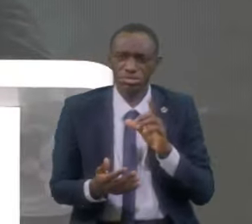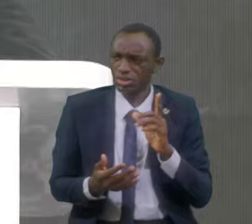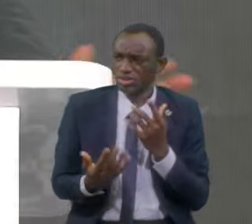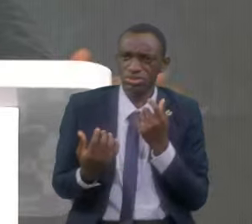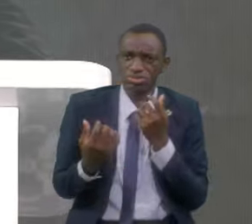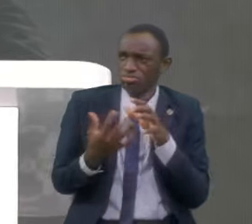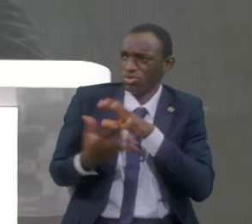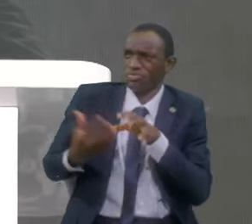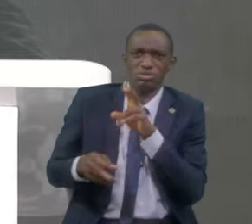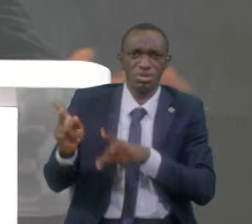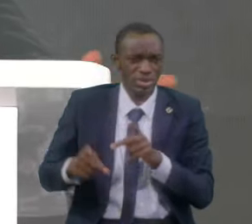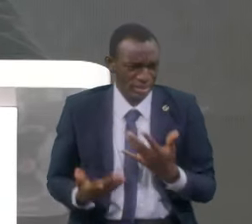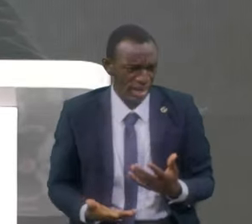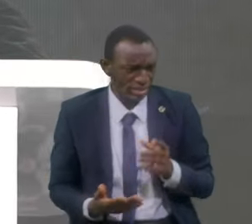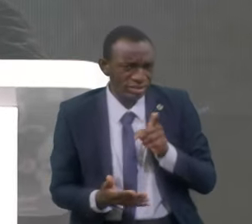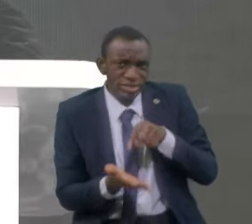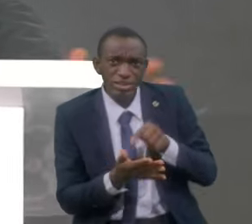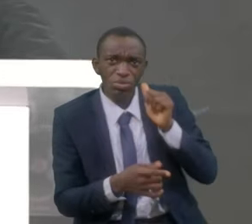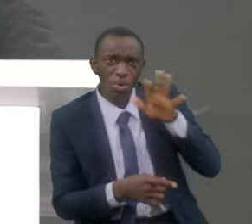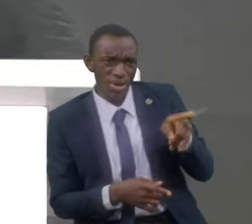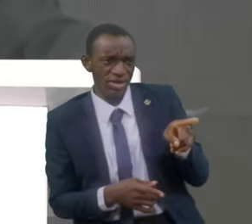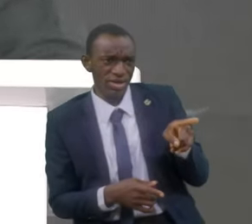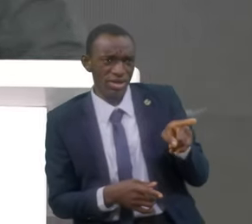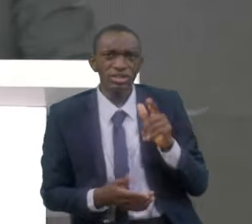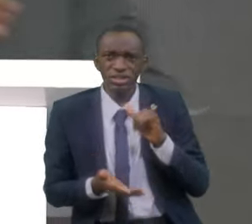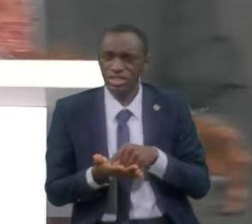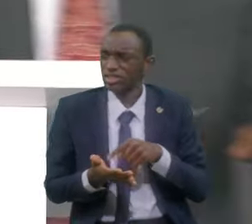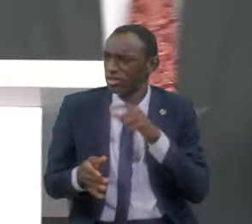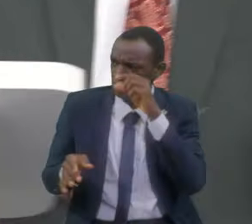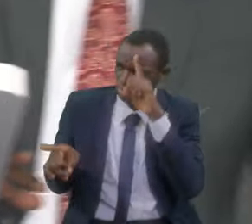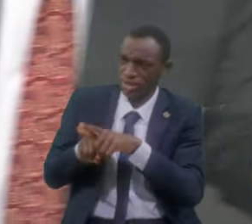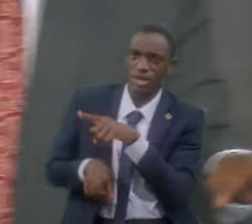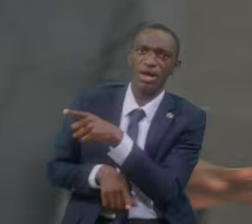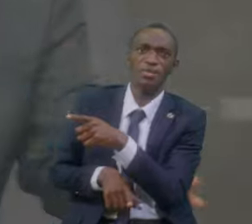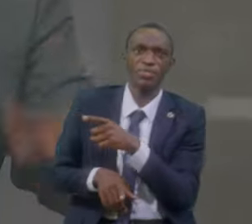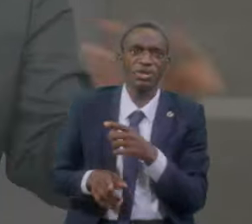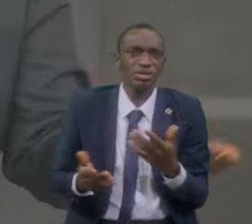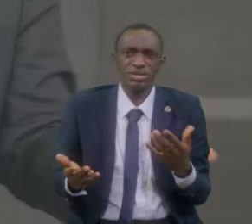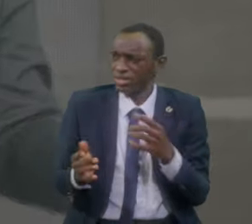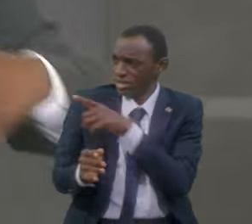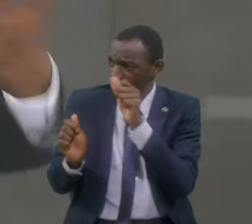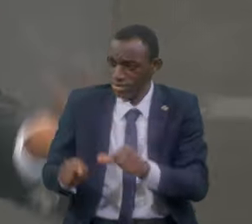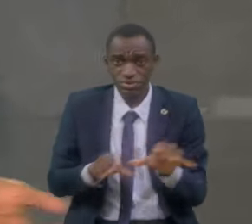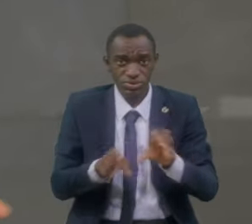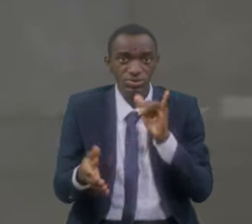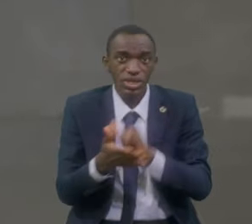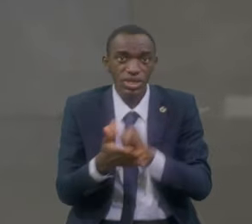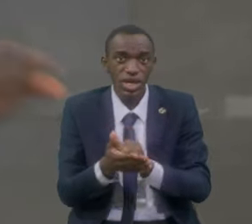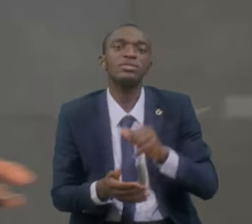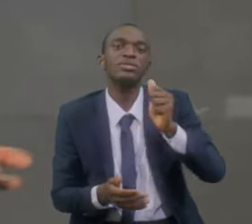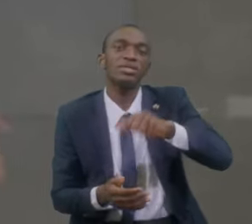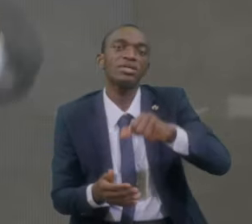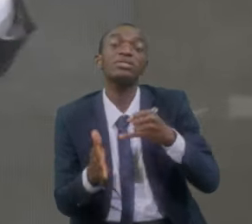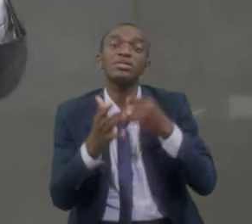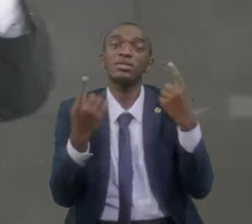So-and-so, Madam So-and-so, Brother So-and-so, Sister So-and-so can do that. Yes, it happened. What are we